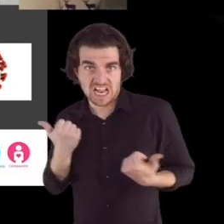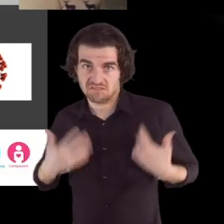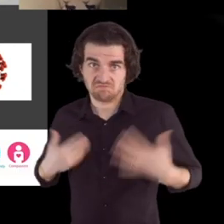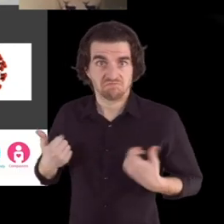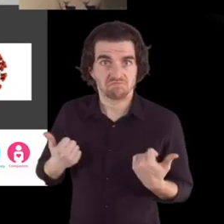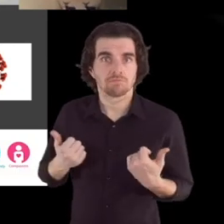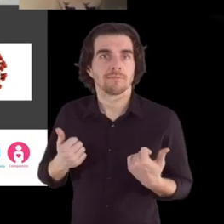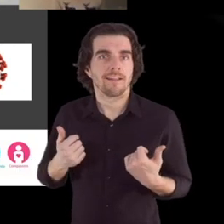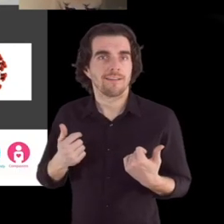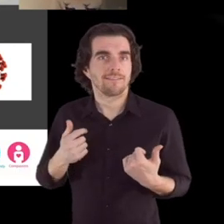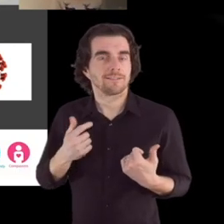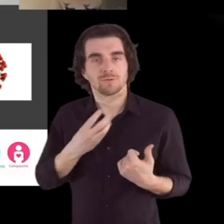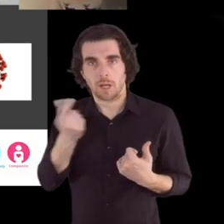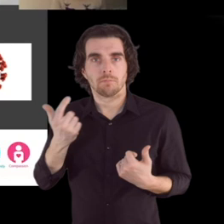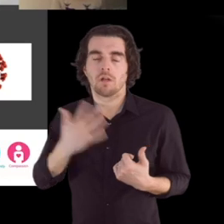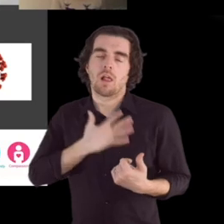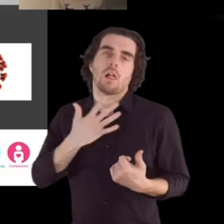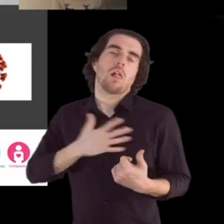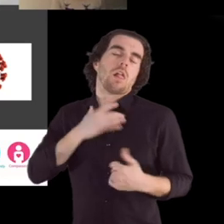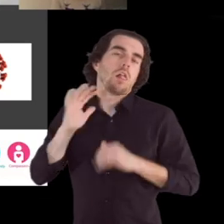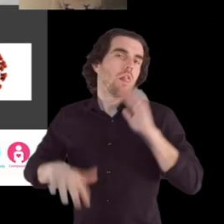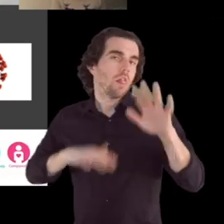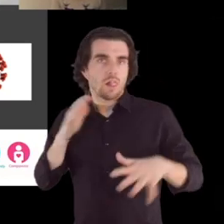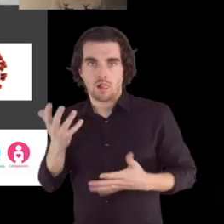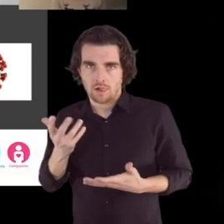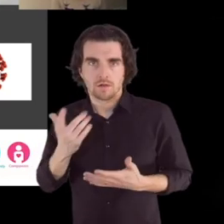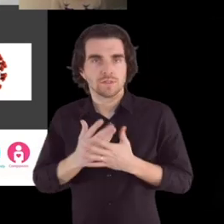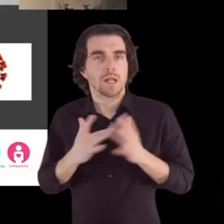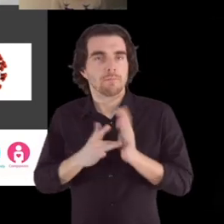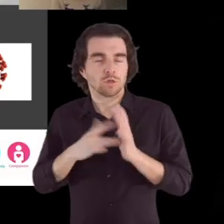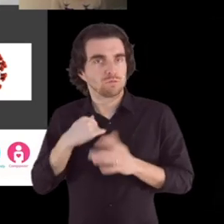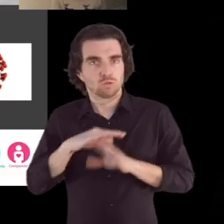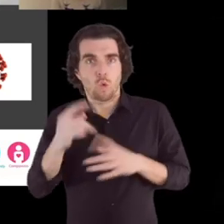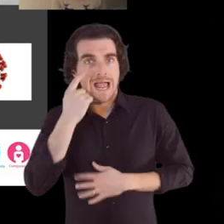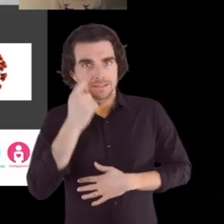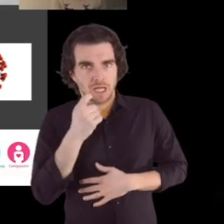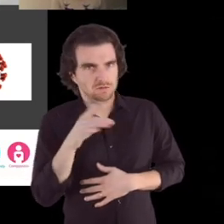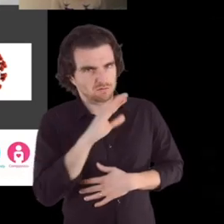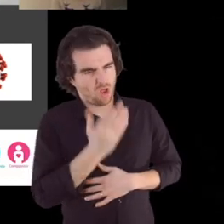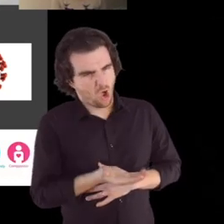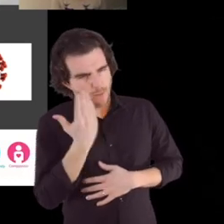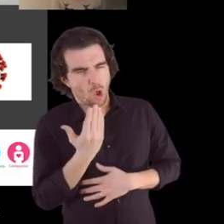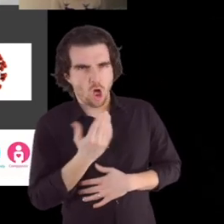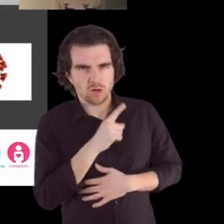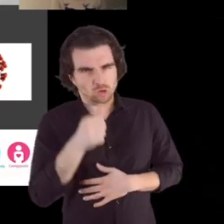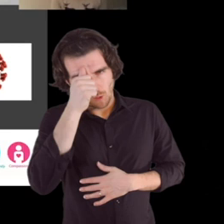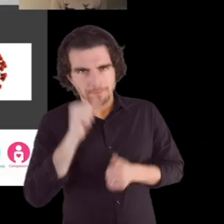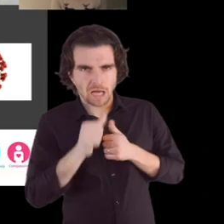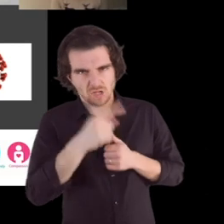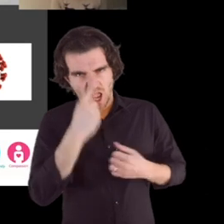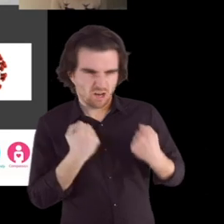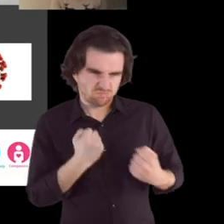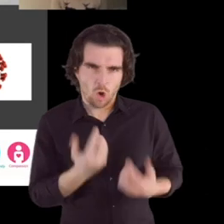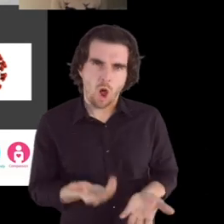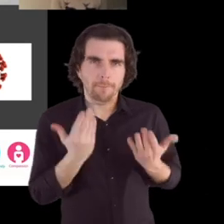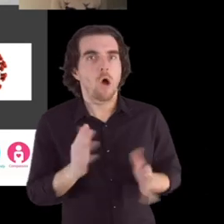this. But what we also know is for some it's very distressing, and it's really important that we don't expect people to either hold in their distress, even